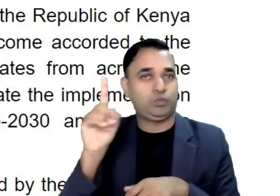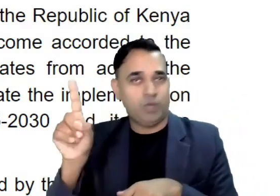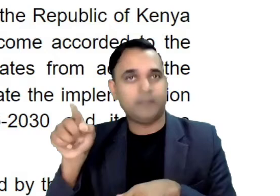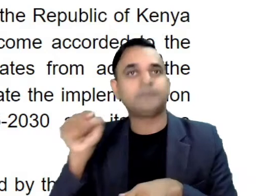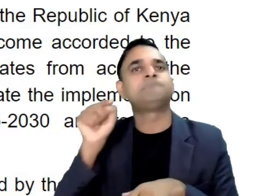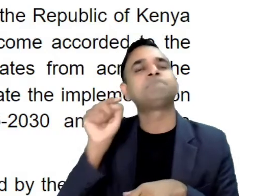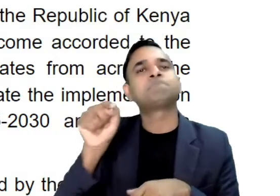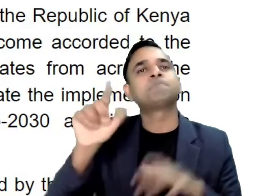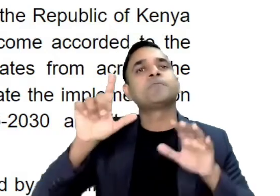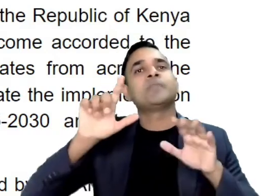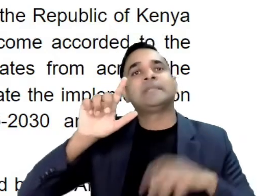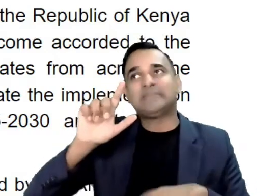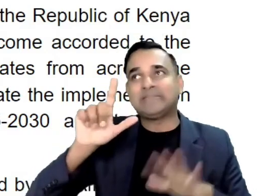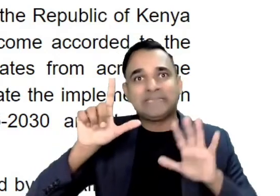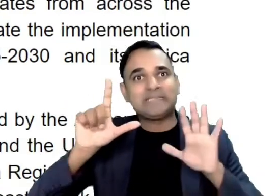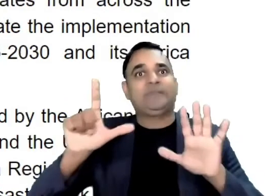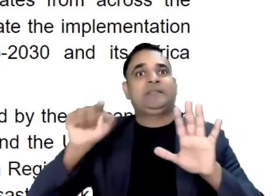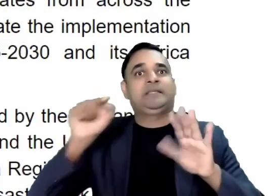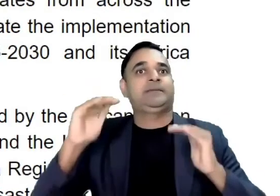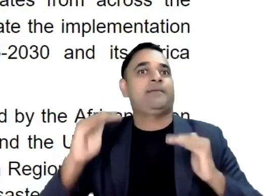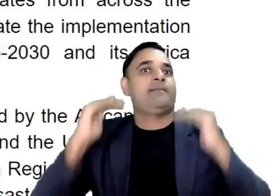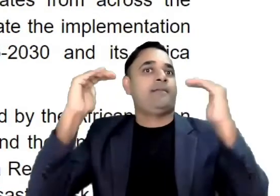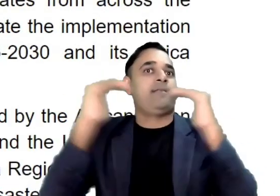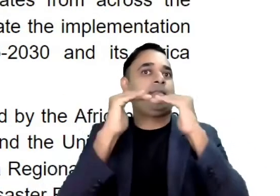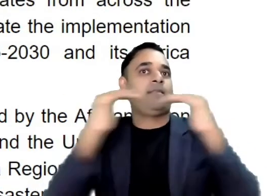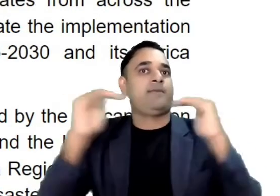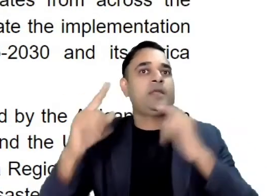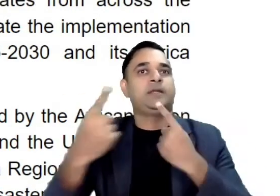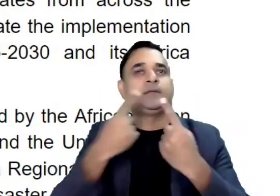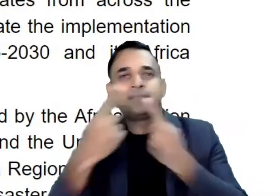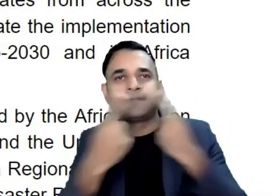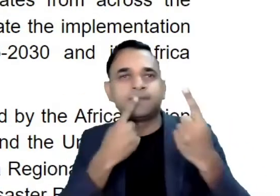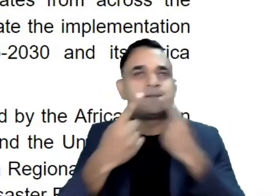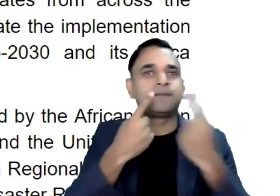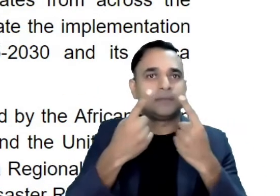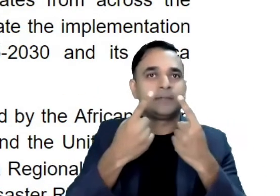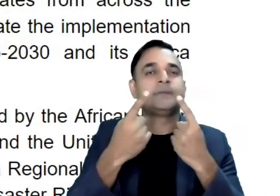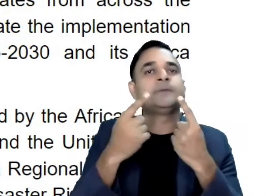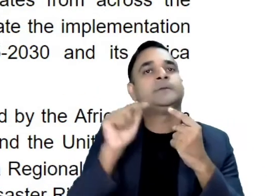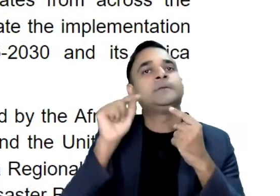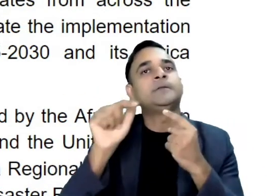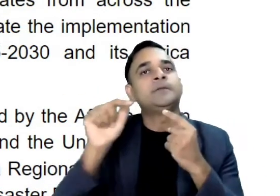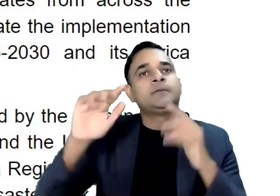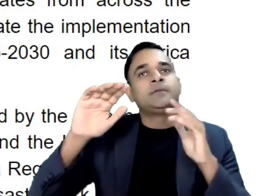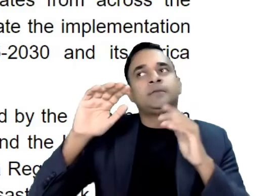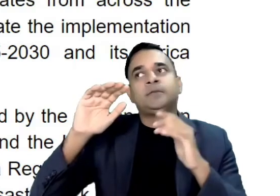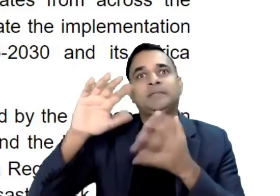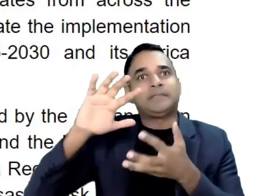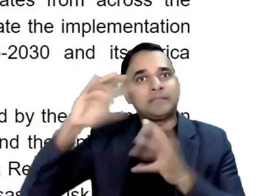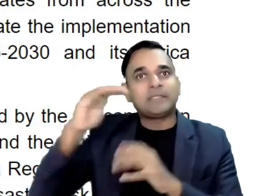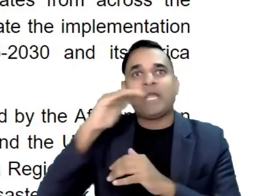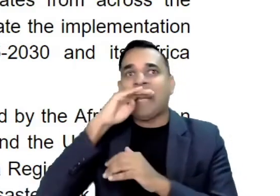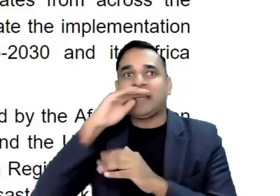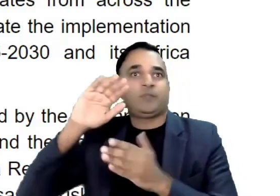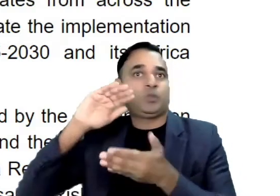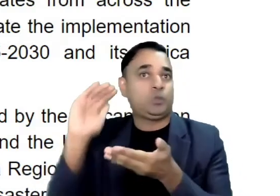18th November 2021, on the theme, towards disaster risk-informed development for a resilient Africa